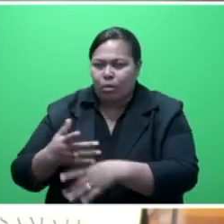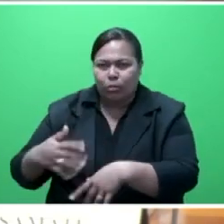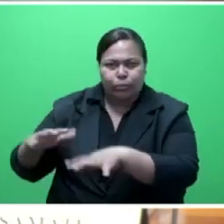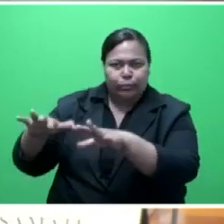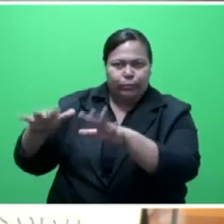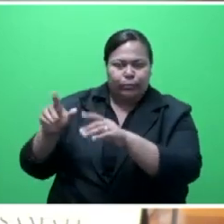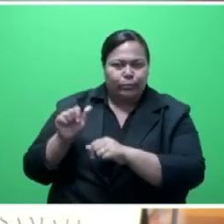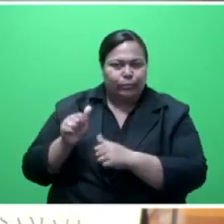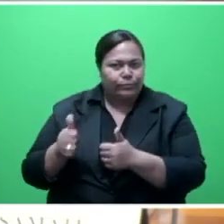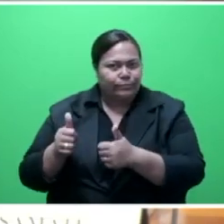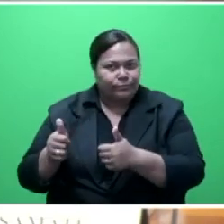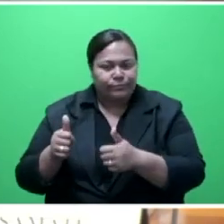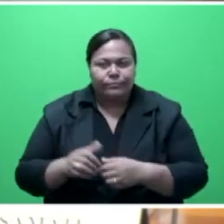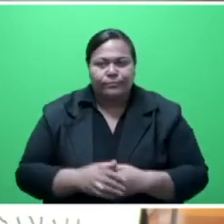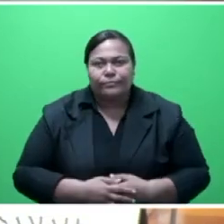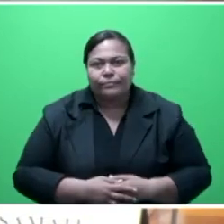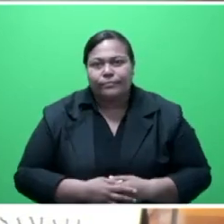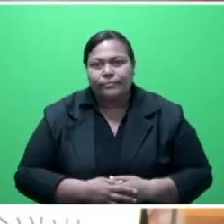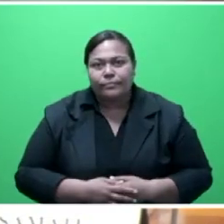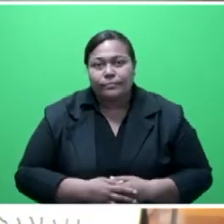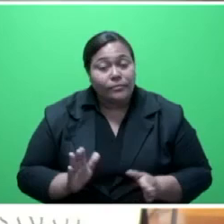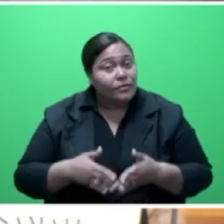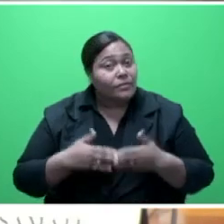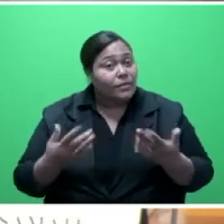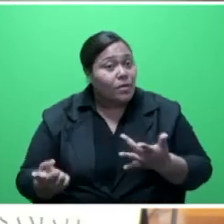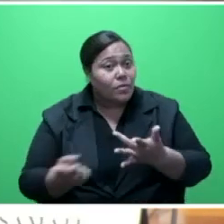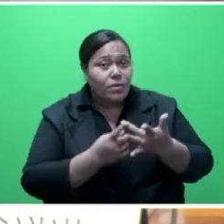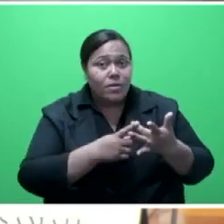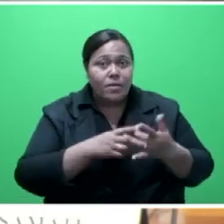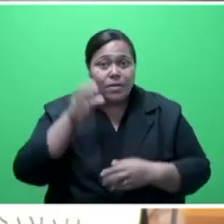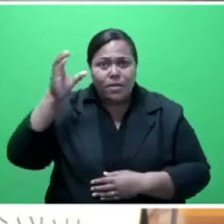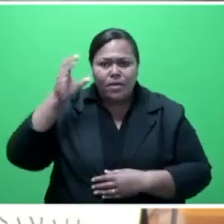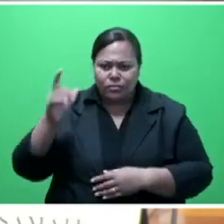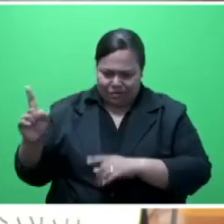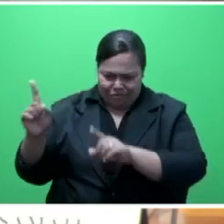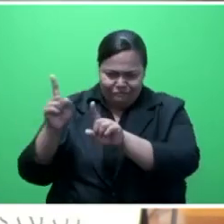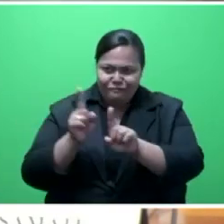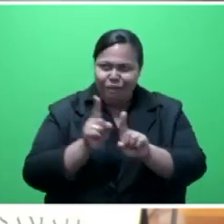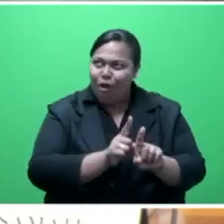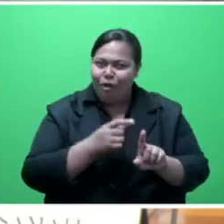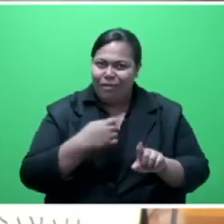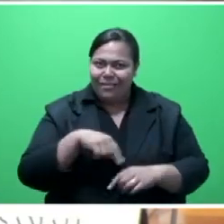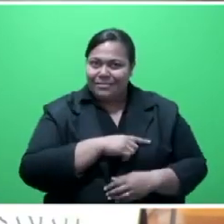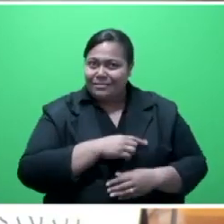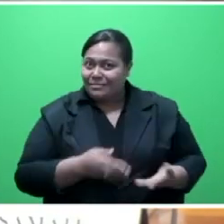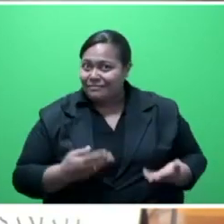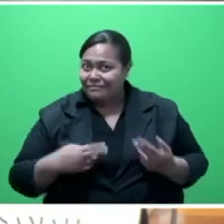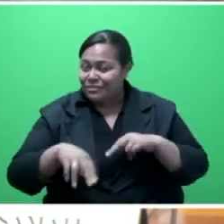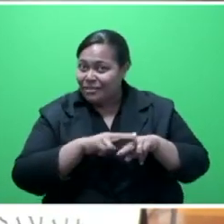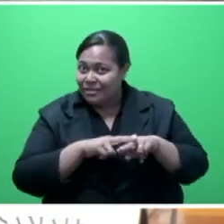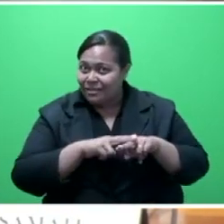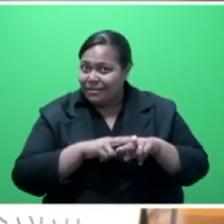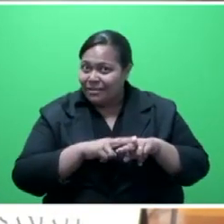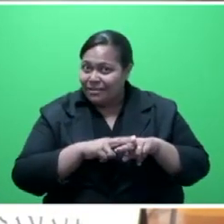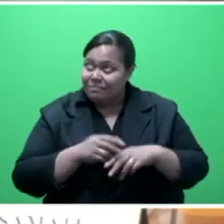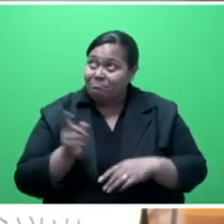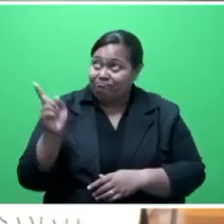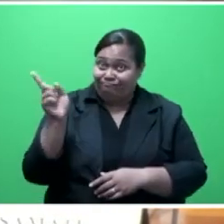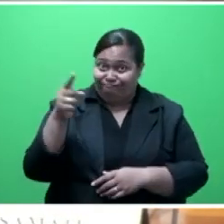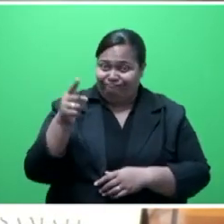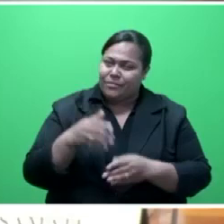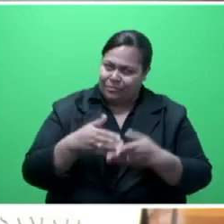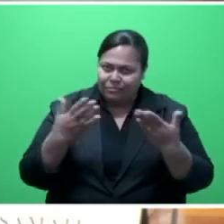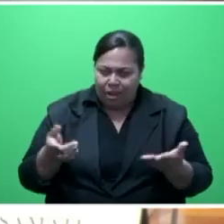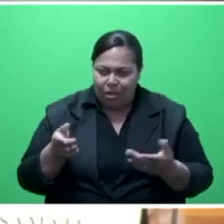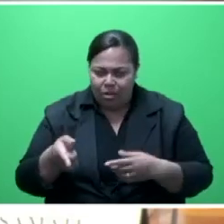cases of COVID-19. Now other countries are actually following Fiji's footsteps, bringing their disciplined forces on